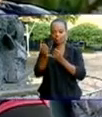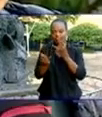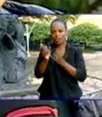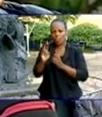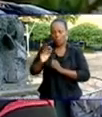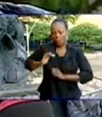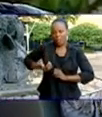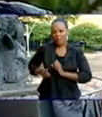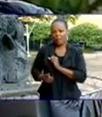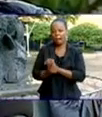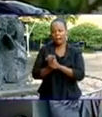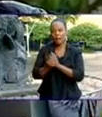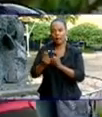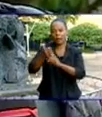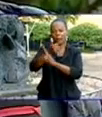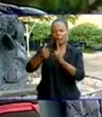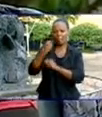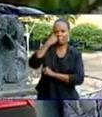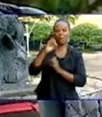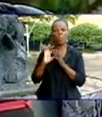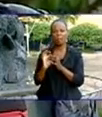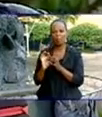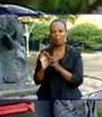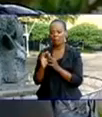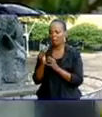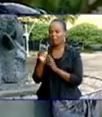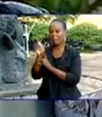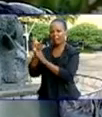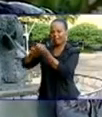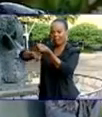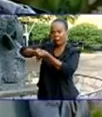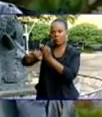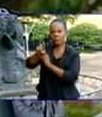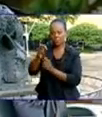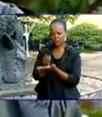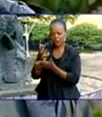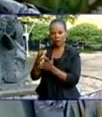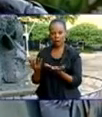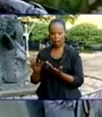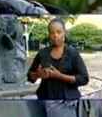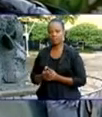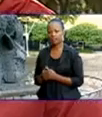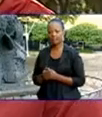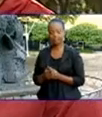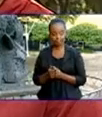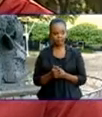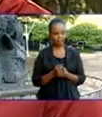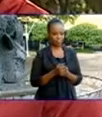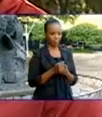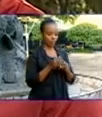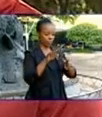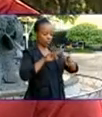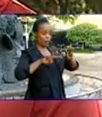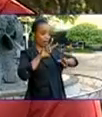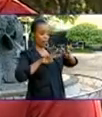those are just some examples. How do you deal with it? Who helps you? We have supervisors. We have